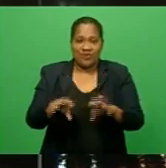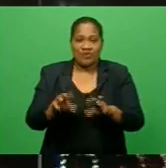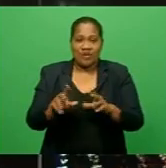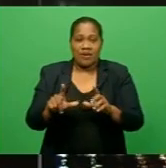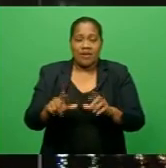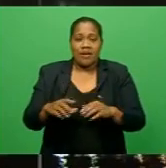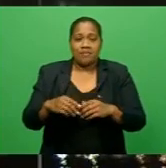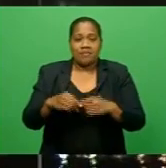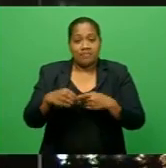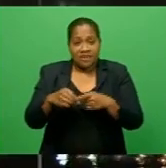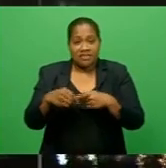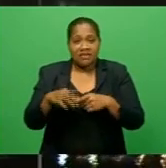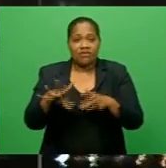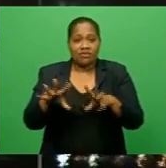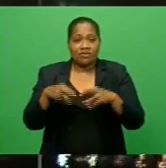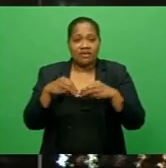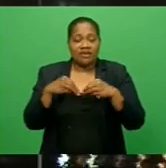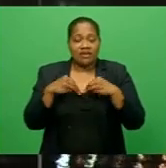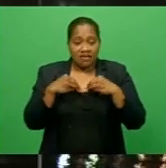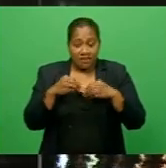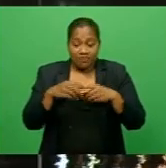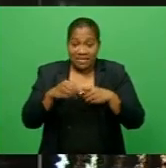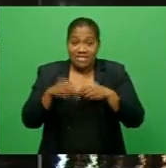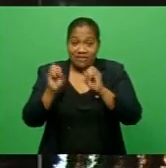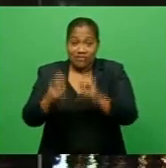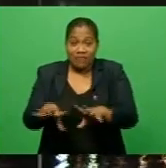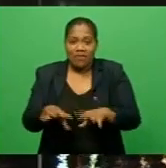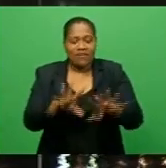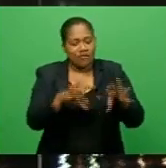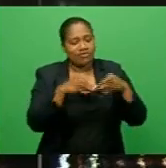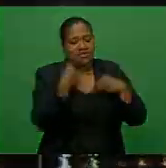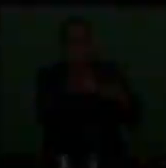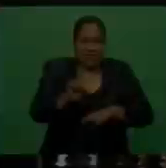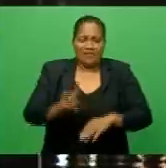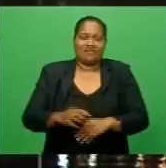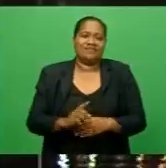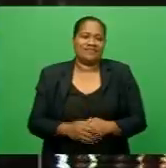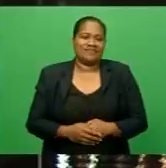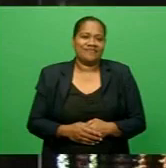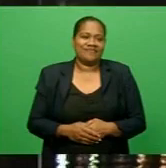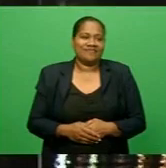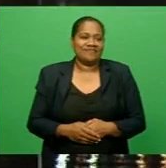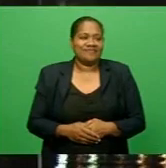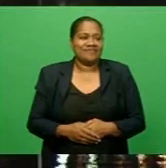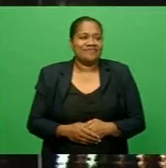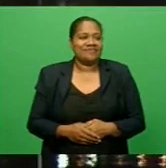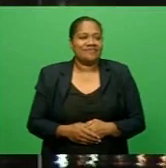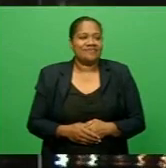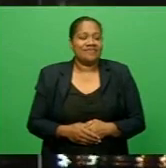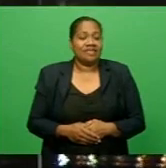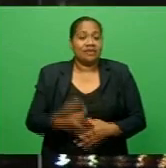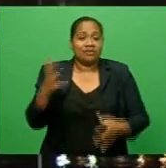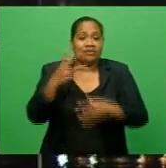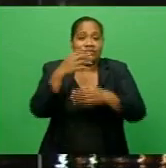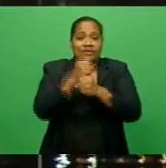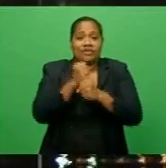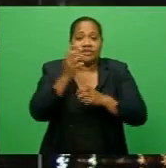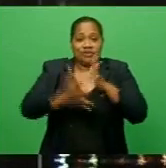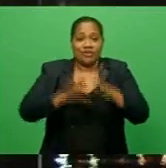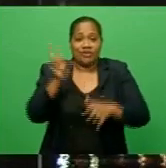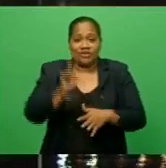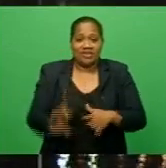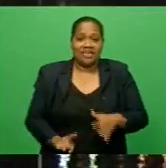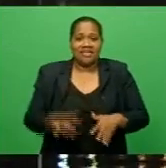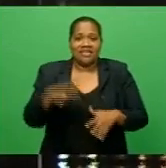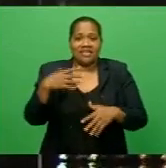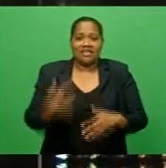for recycling and receive food for animals. More in the world of the weird and the wonderful. Recapping the main stories for tonight, war of words